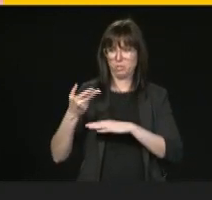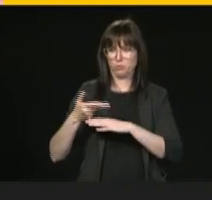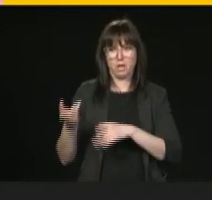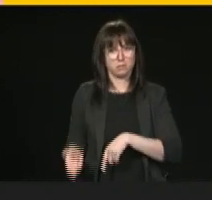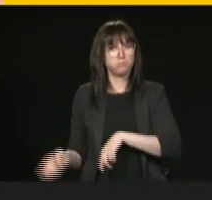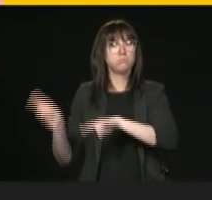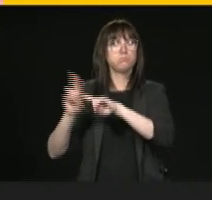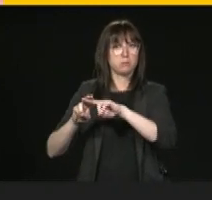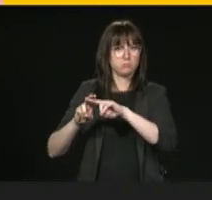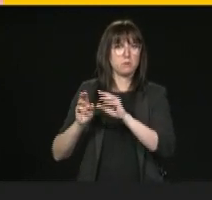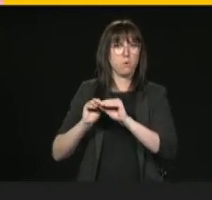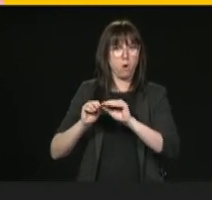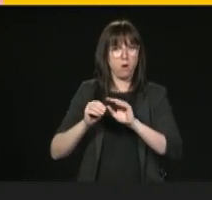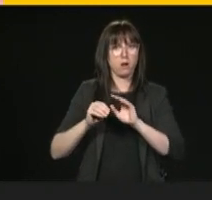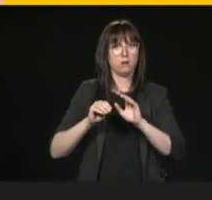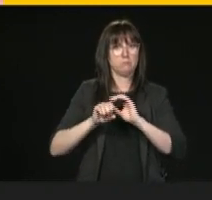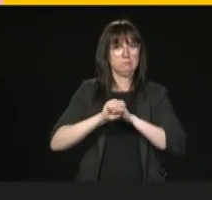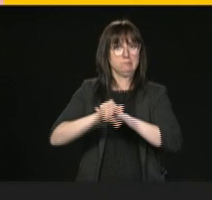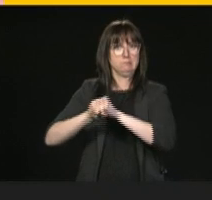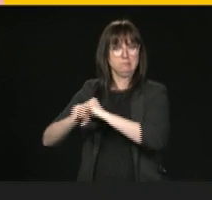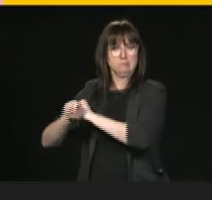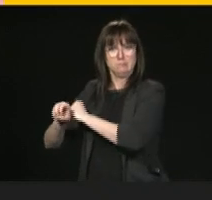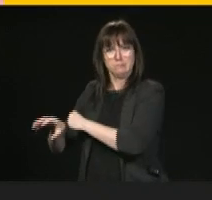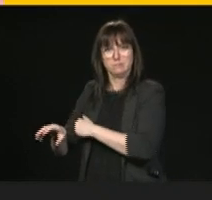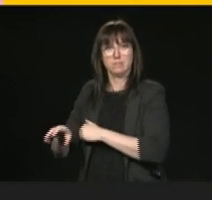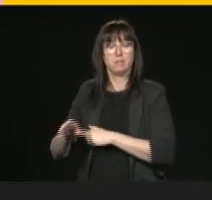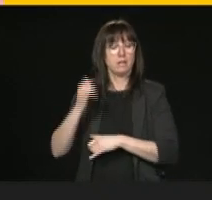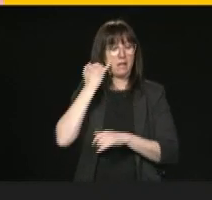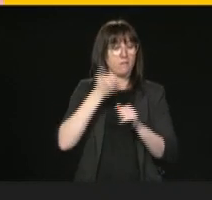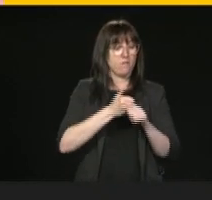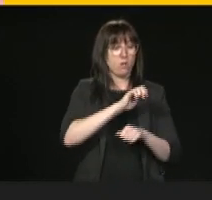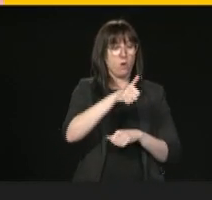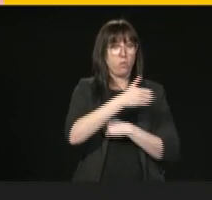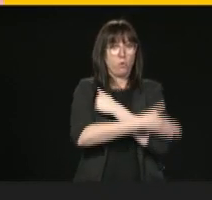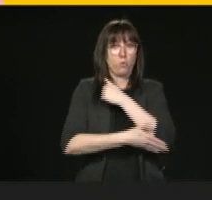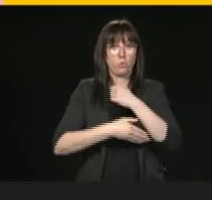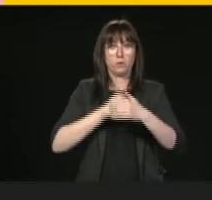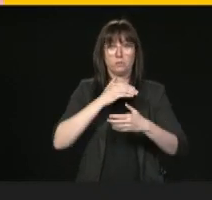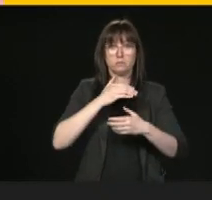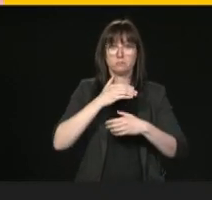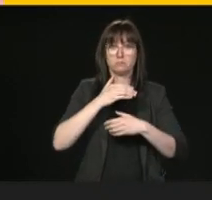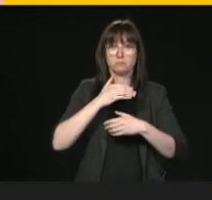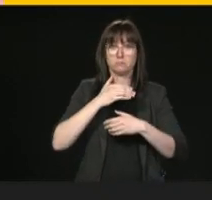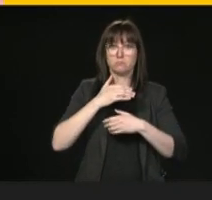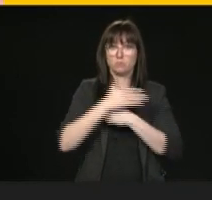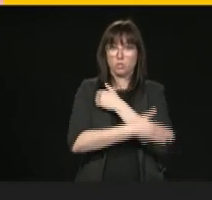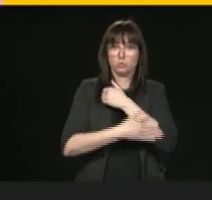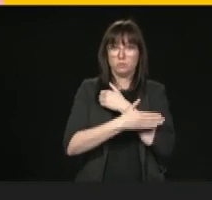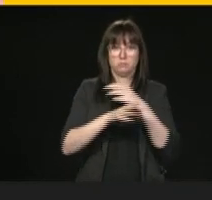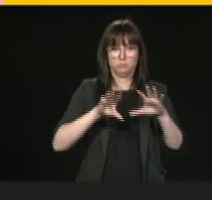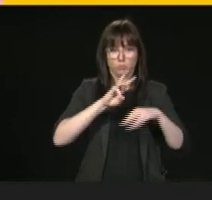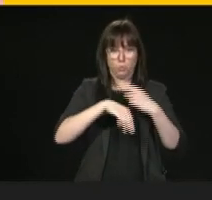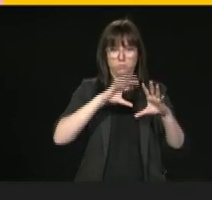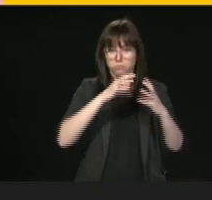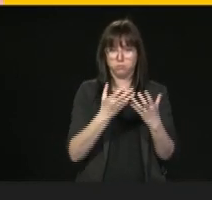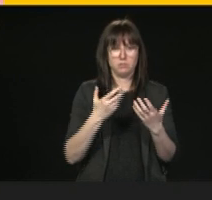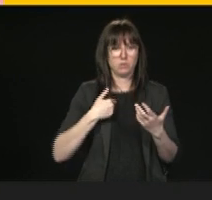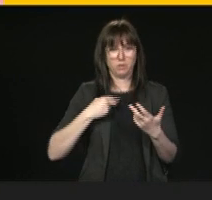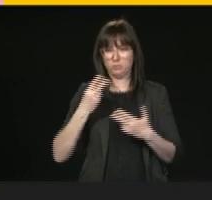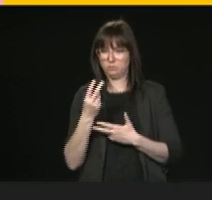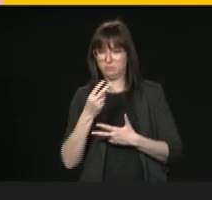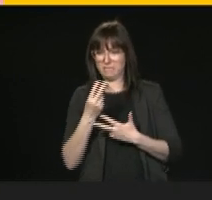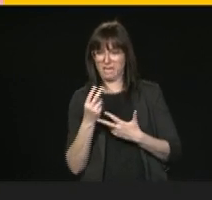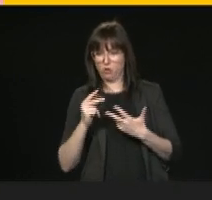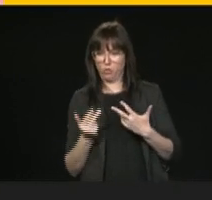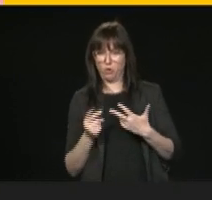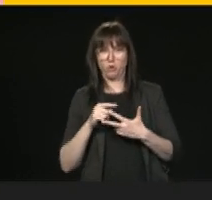by sort of what I understand, we're like number three, two or three. I think it's only the United Arab Emirates and I think South Korea that had a higher